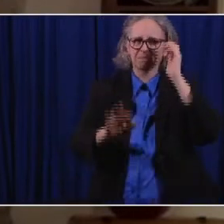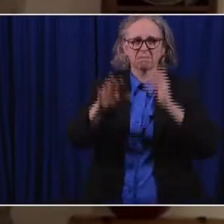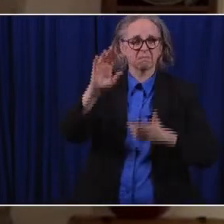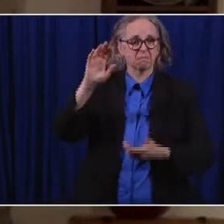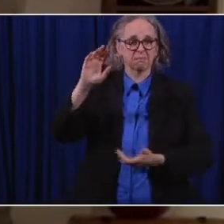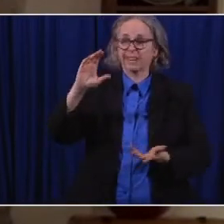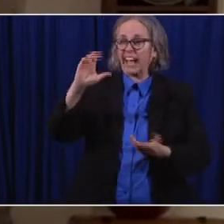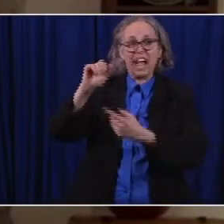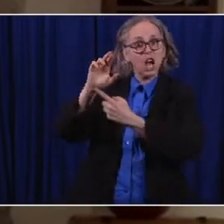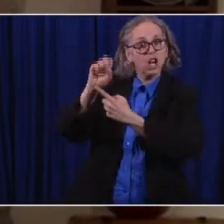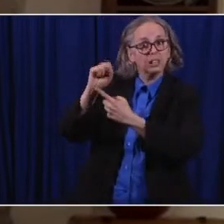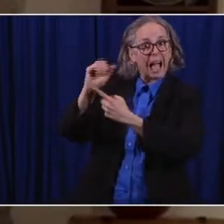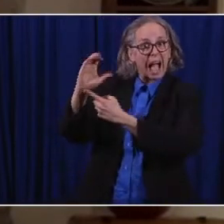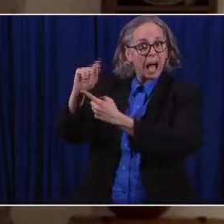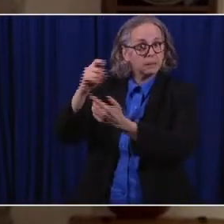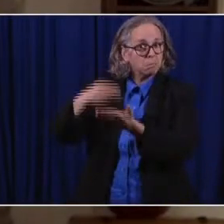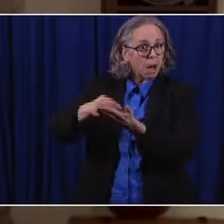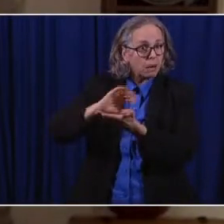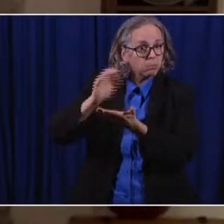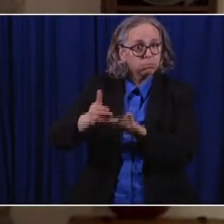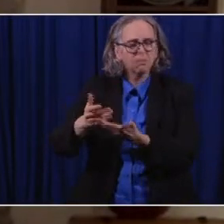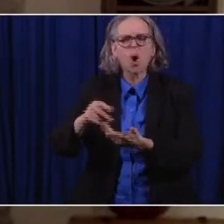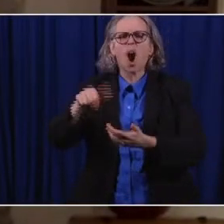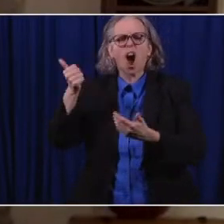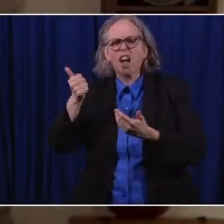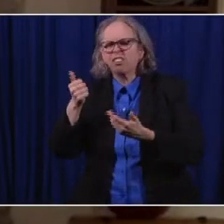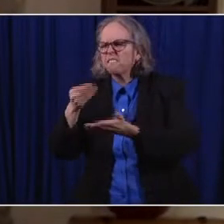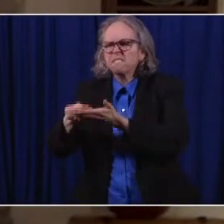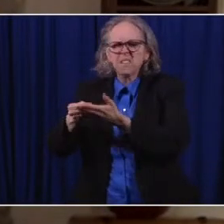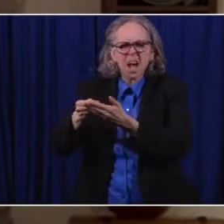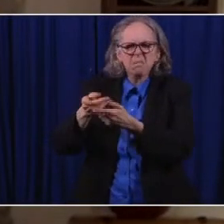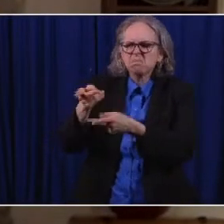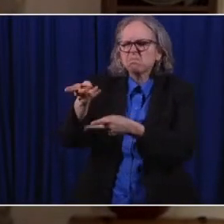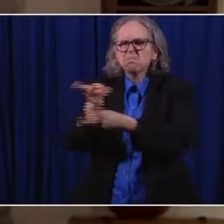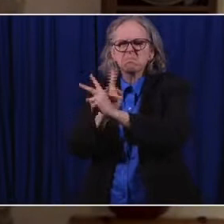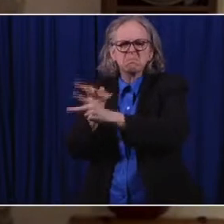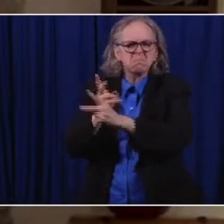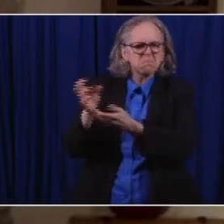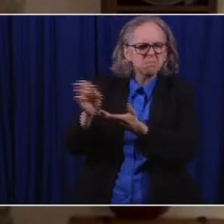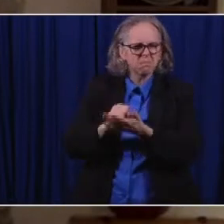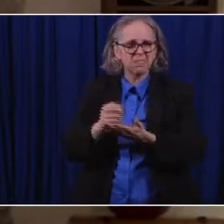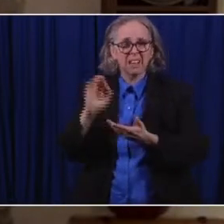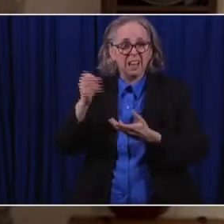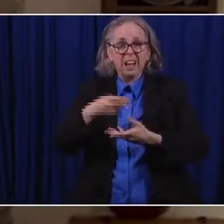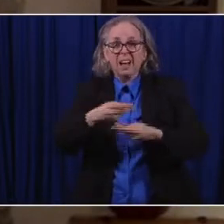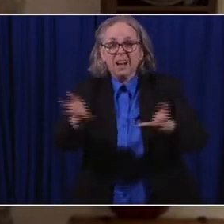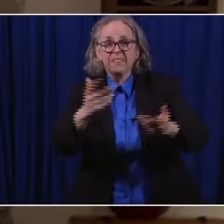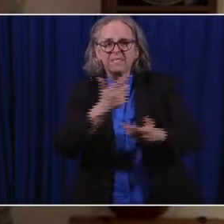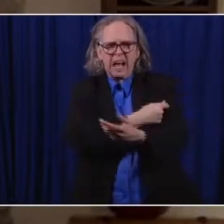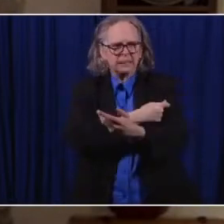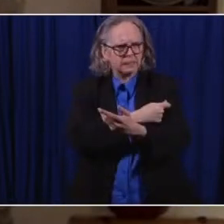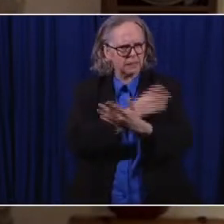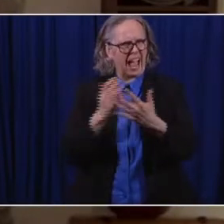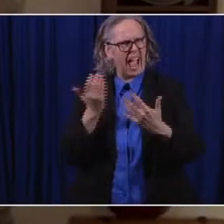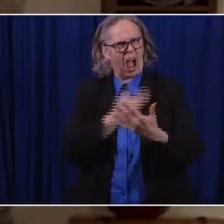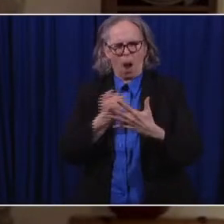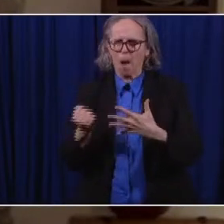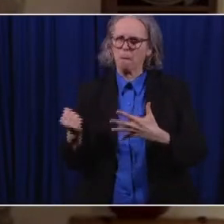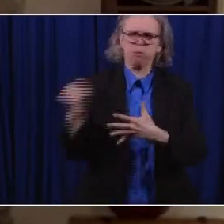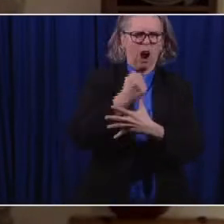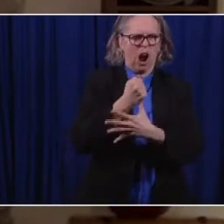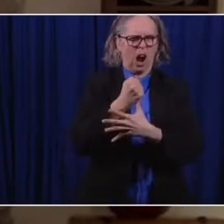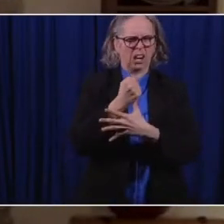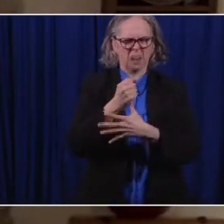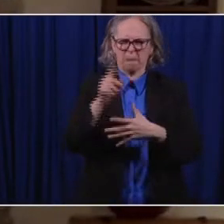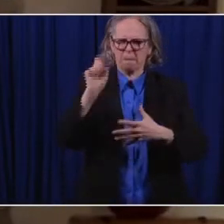potential sources. So, look, this is a priority. We have to get people vaccinated just as quickly as we can. Now, look, it would make it a